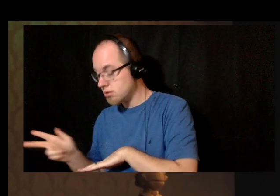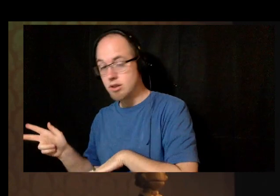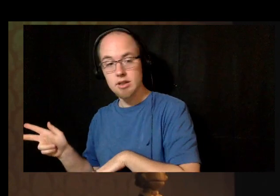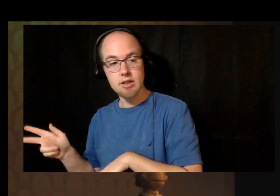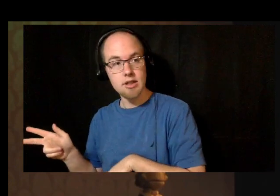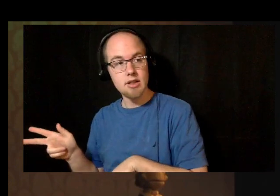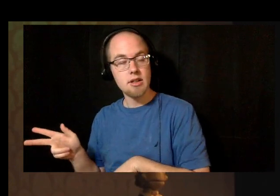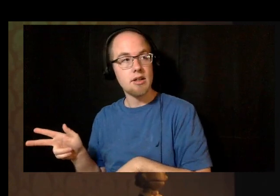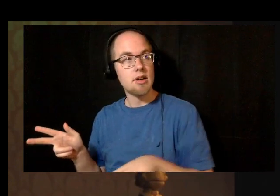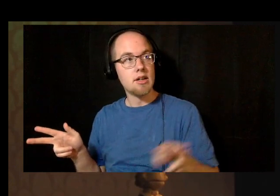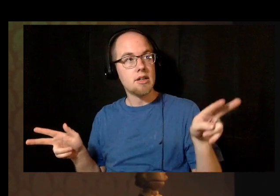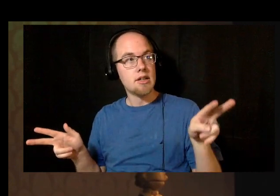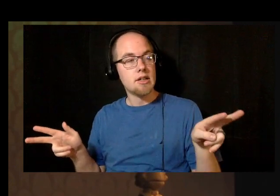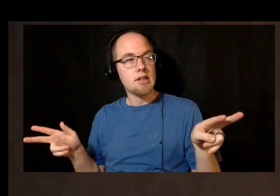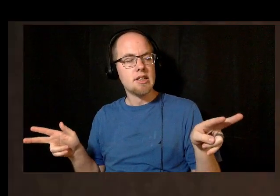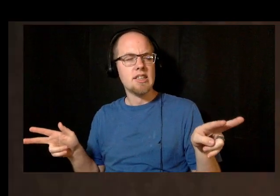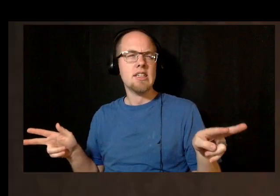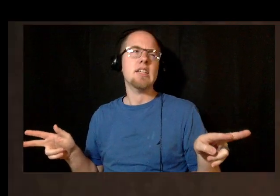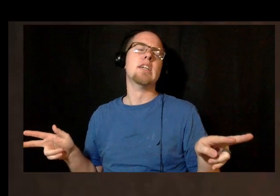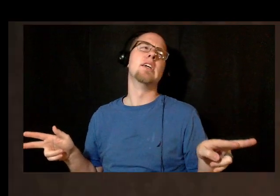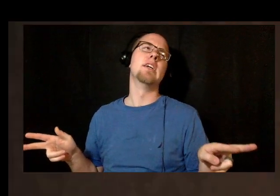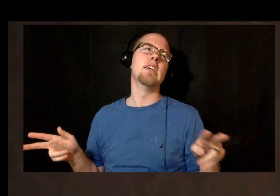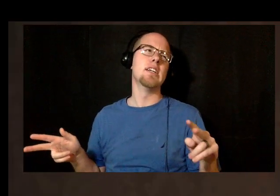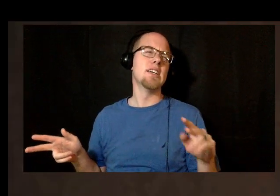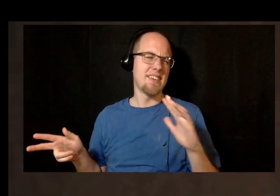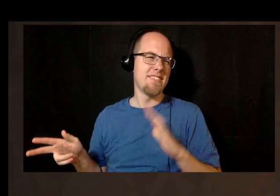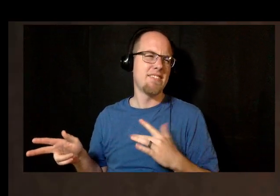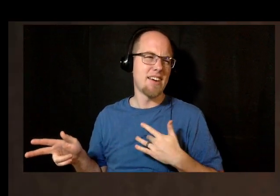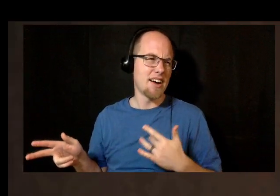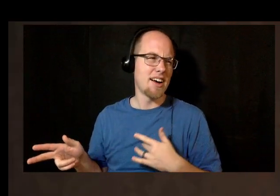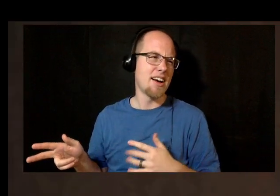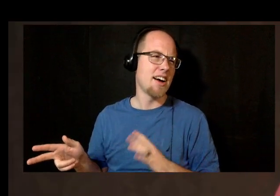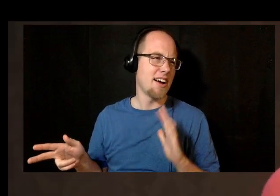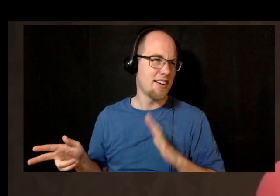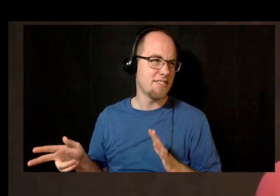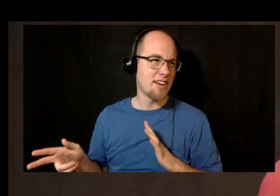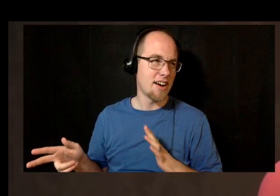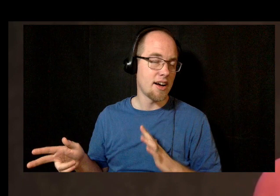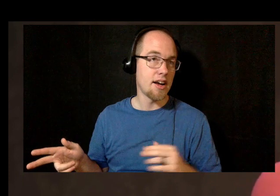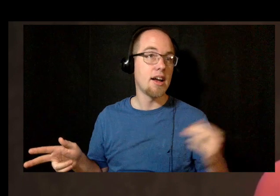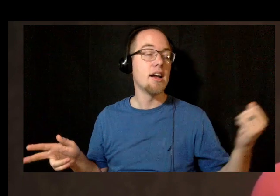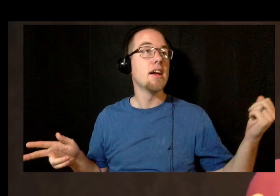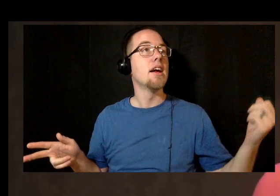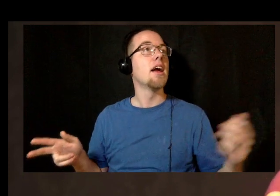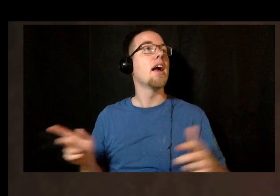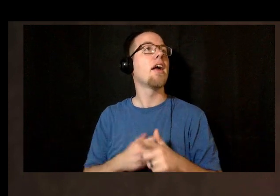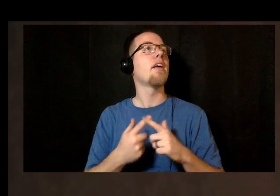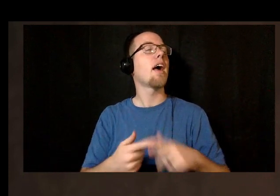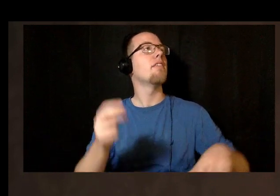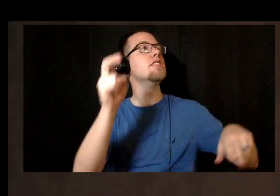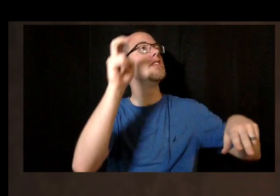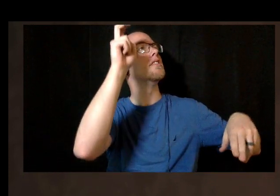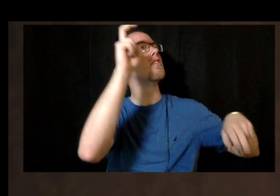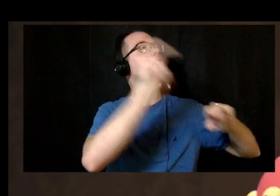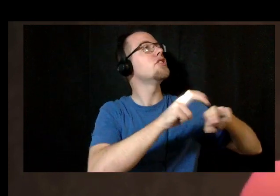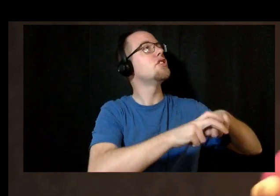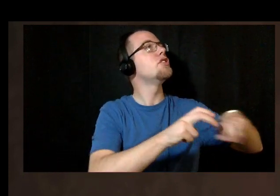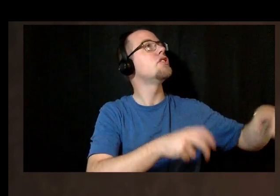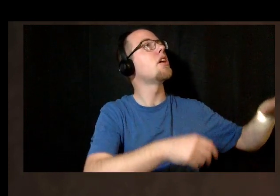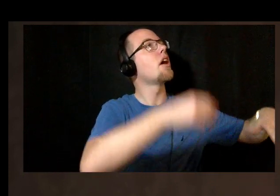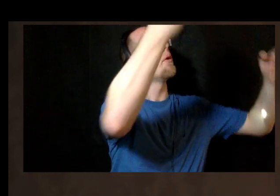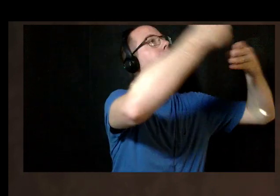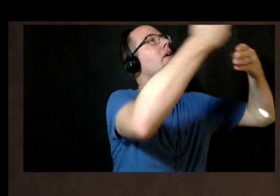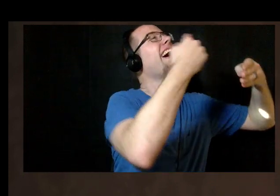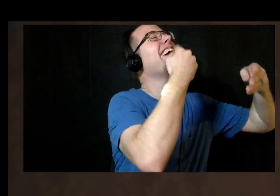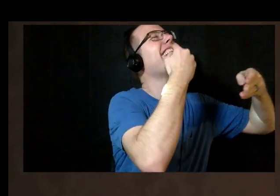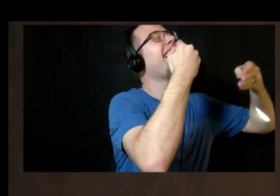house going, I'm sure he'll be fine. And then an armchair smashed out of an upstairs window and just went doink, doink, doink, doink down the